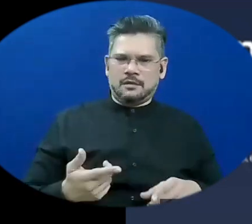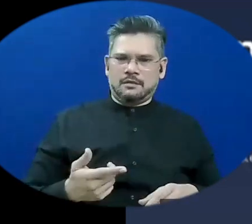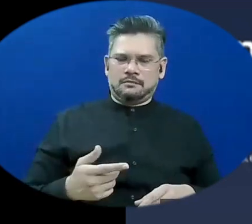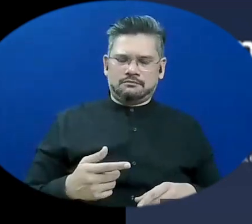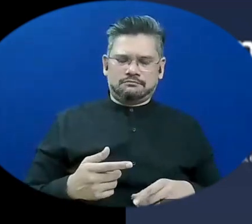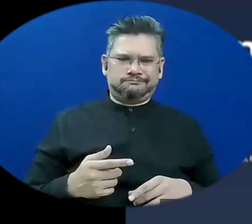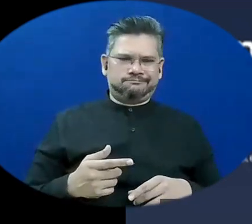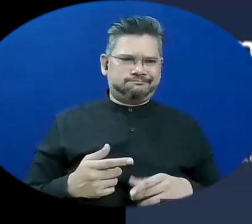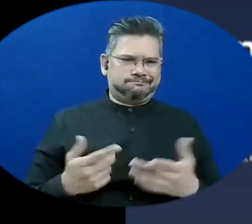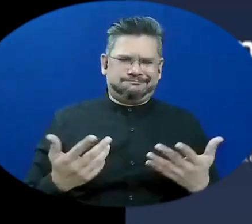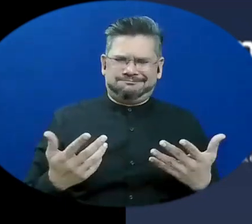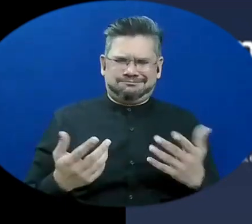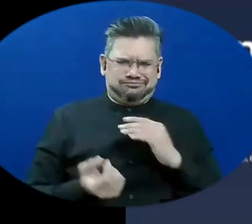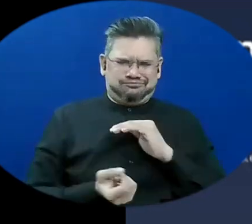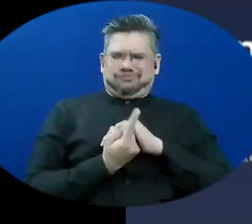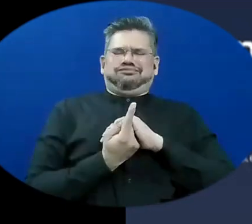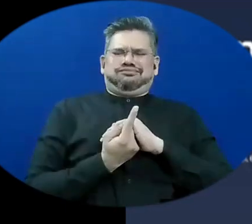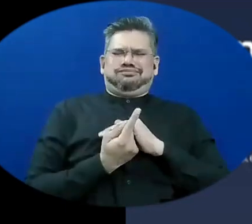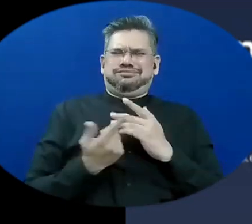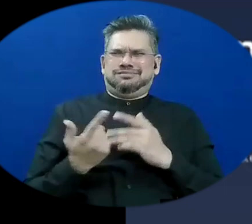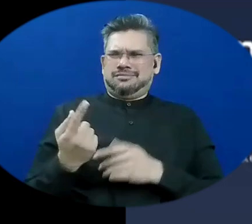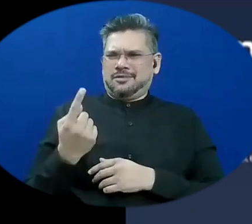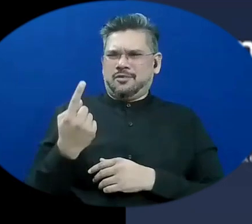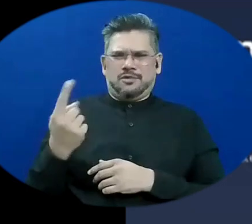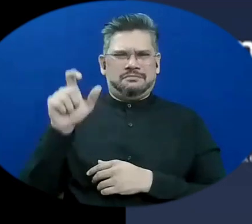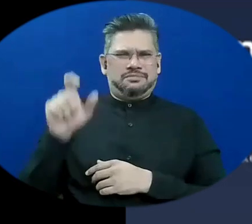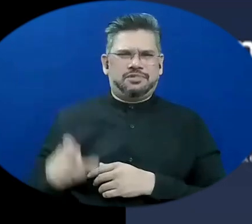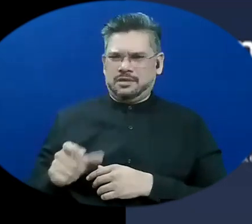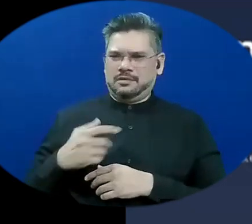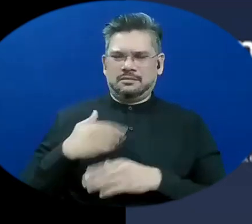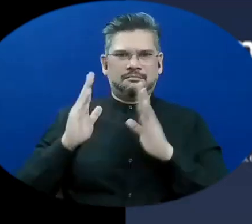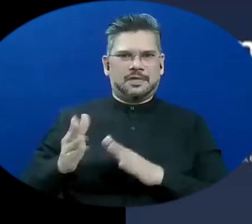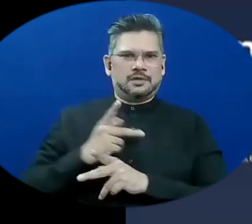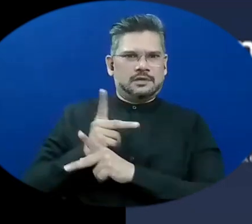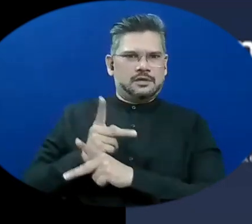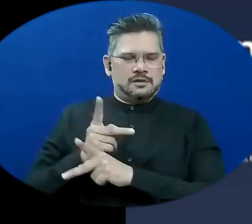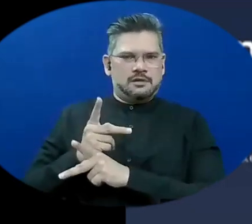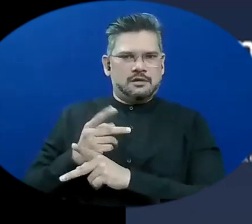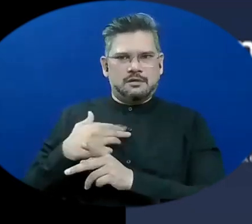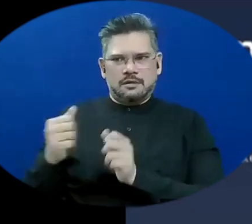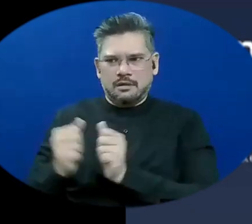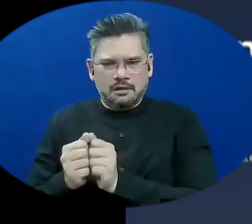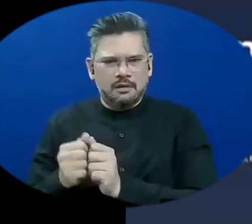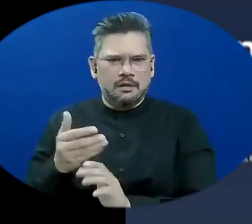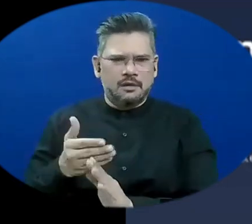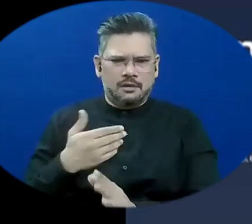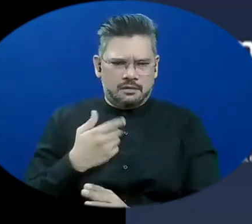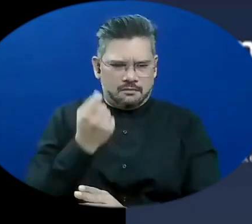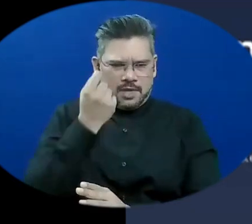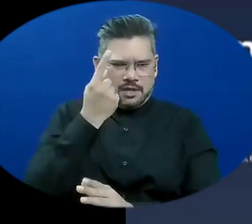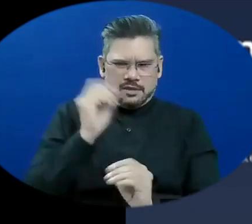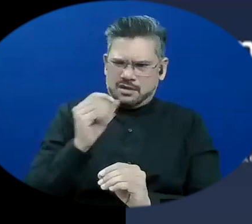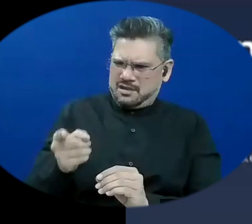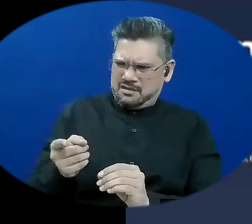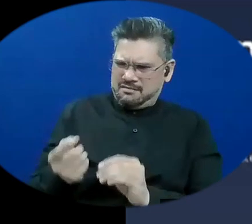who suddenly just became something that we didn't understand what was happening, and certainly